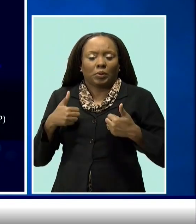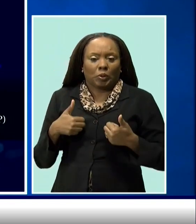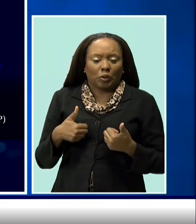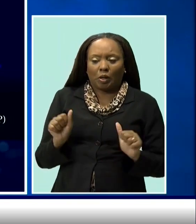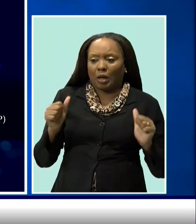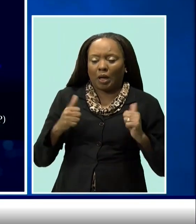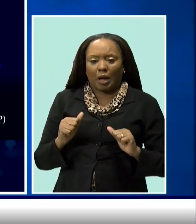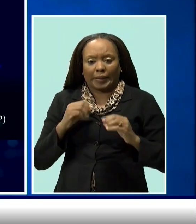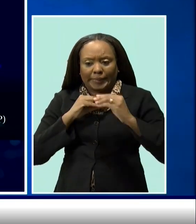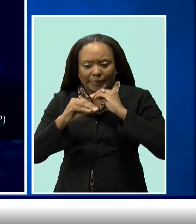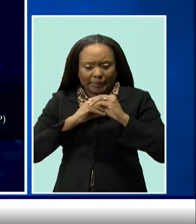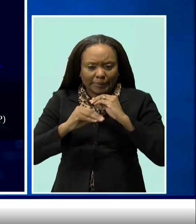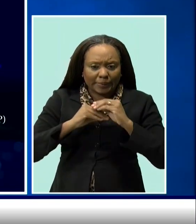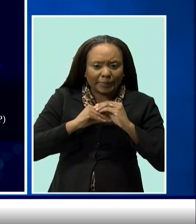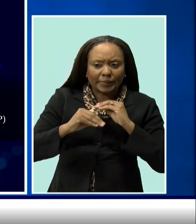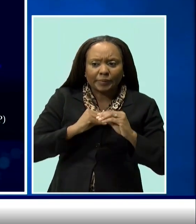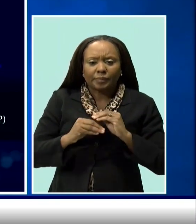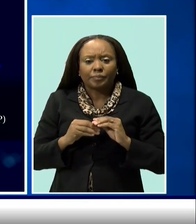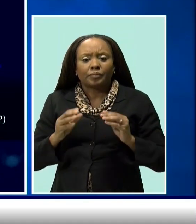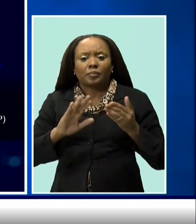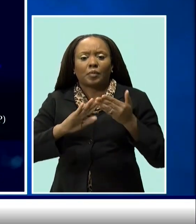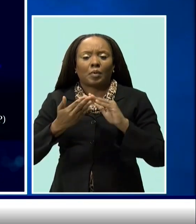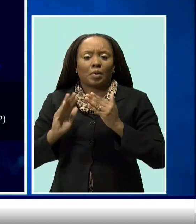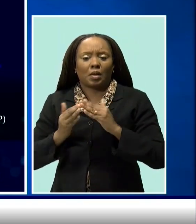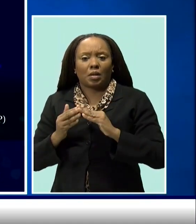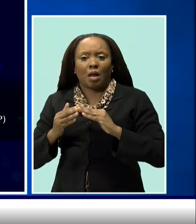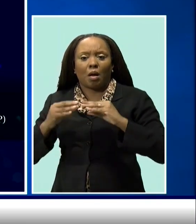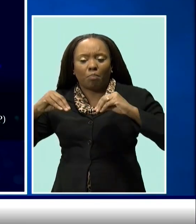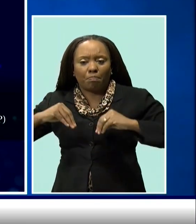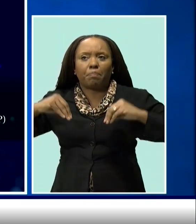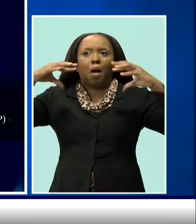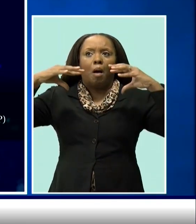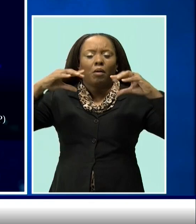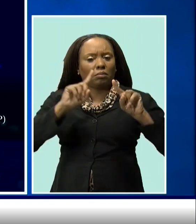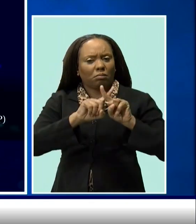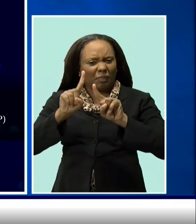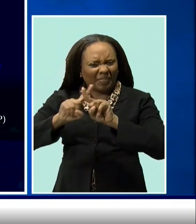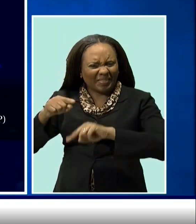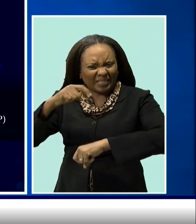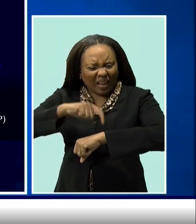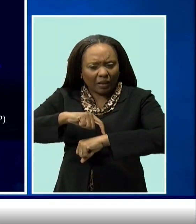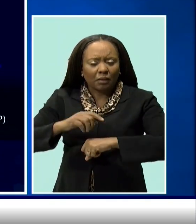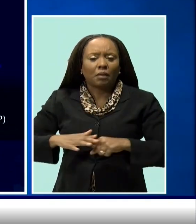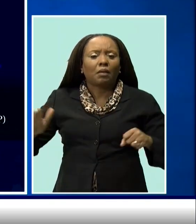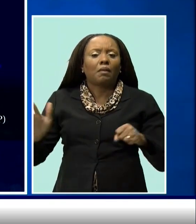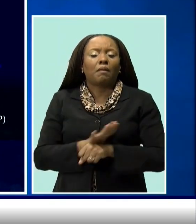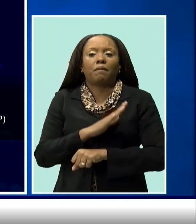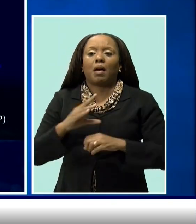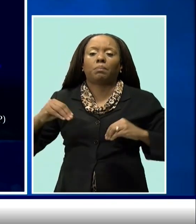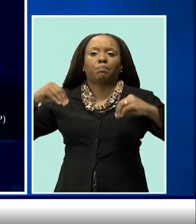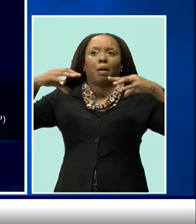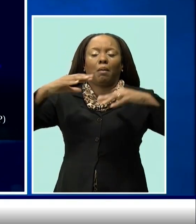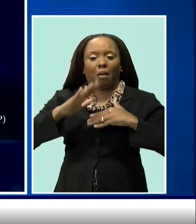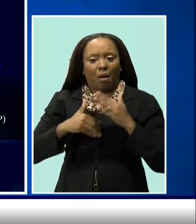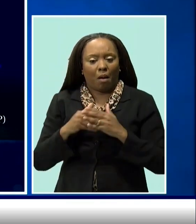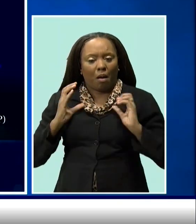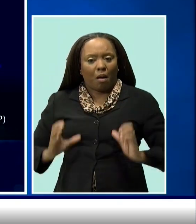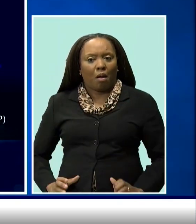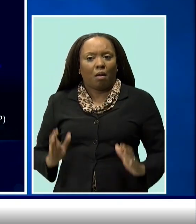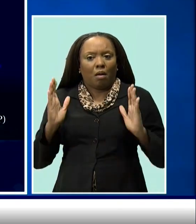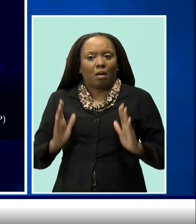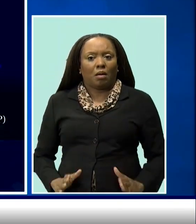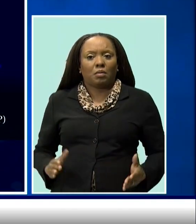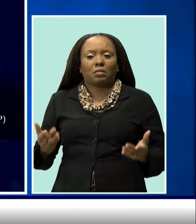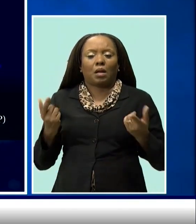commenced immediately, and communities received power again at varying times. Full restoration to all customers was accomplished